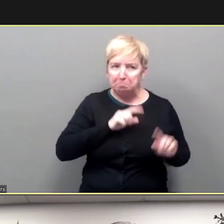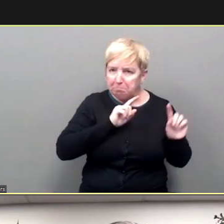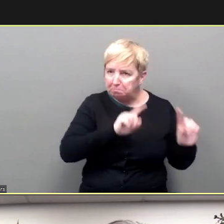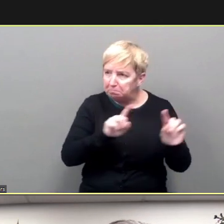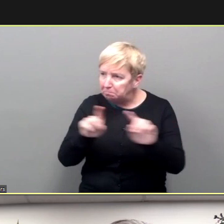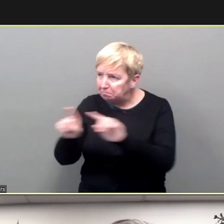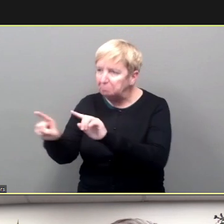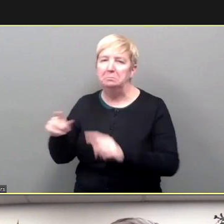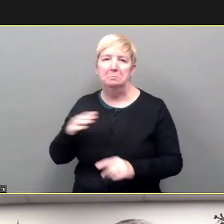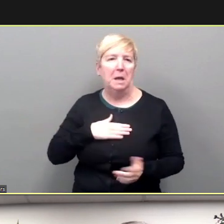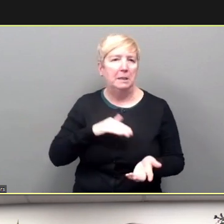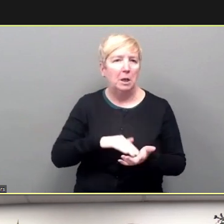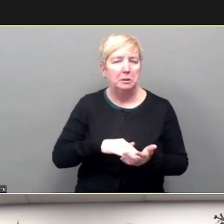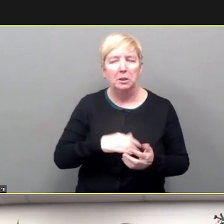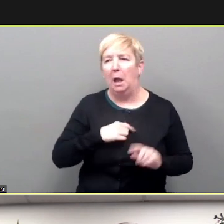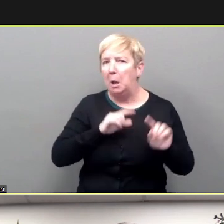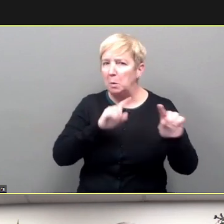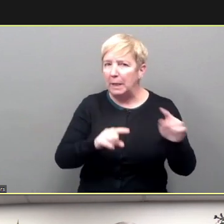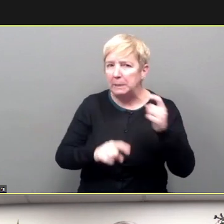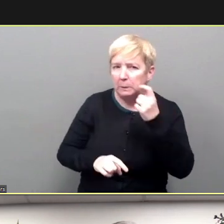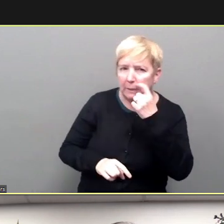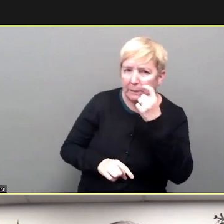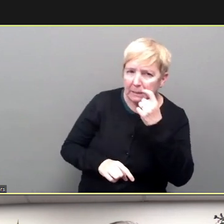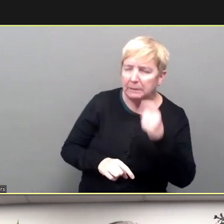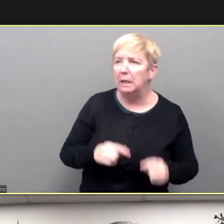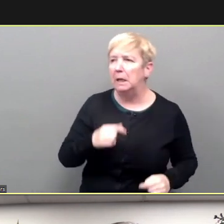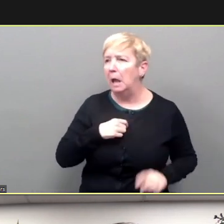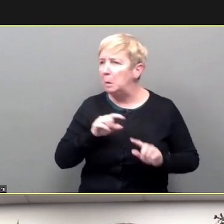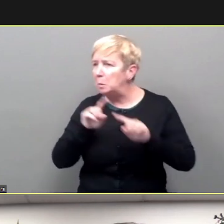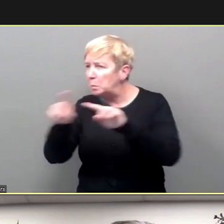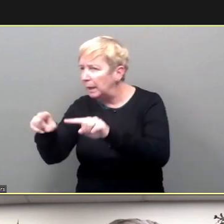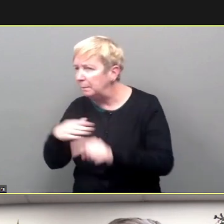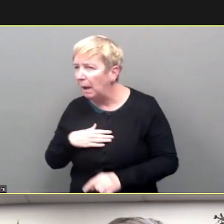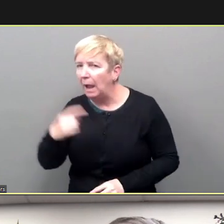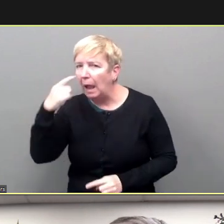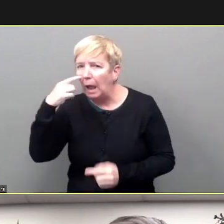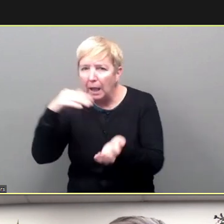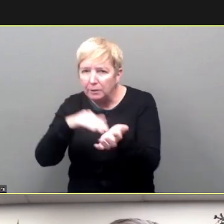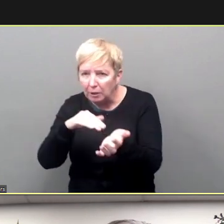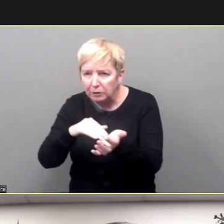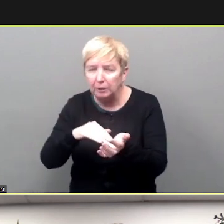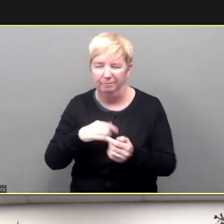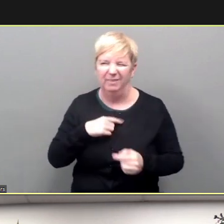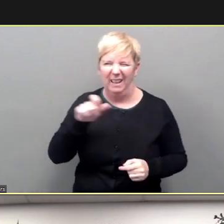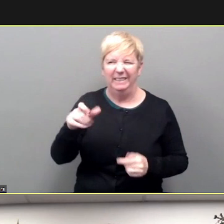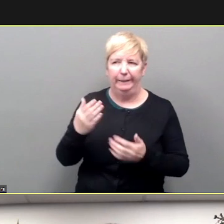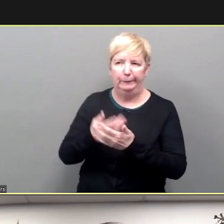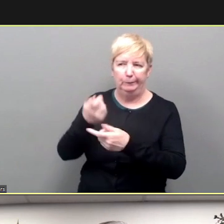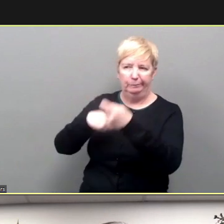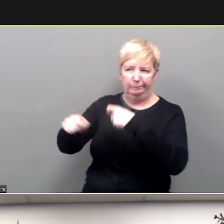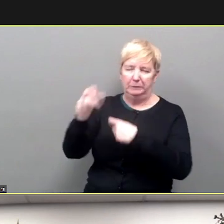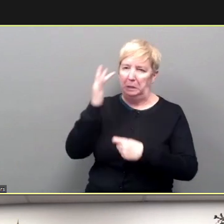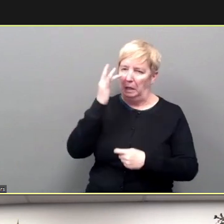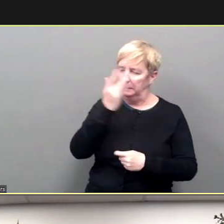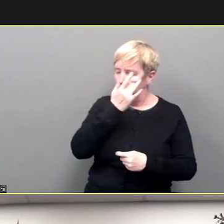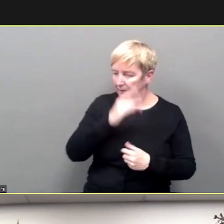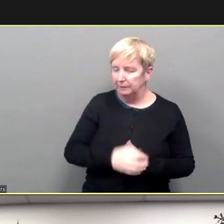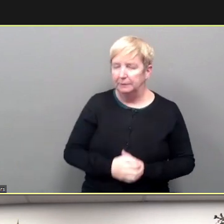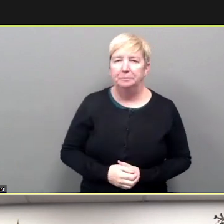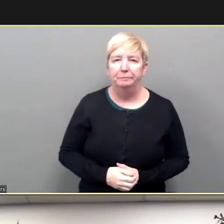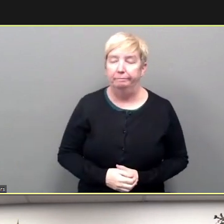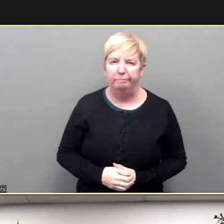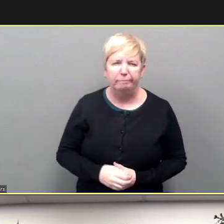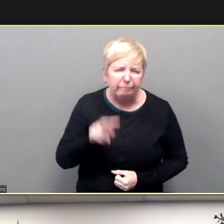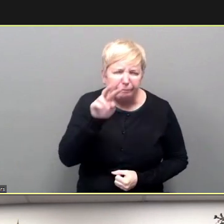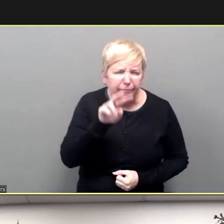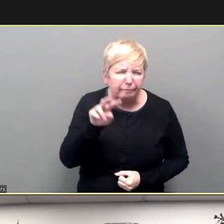a dental appointment earlier this week. I've got an eye doctor appointment. I do need a new prescription for my contact lenses because it's